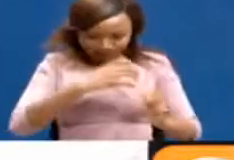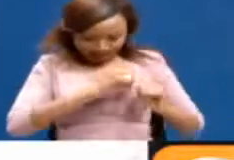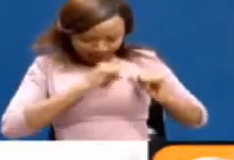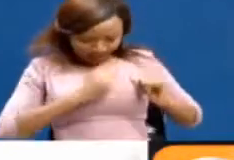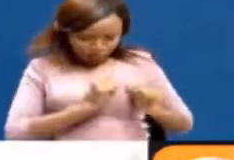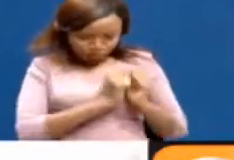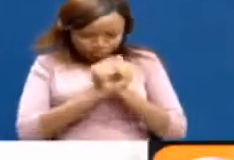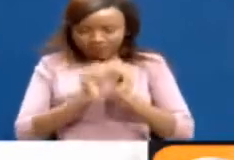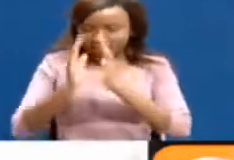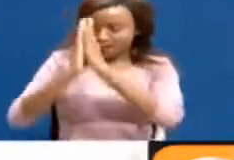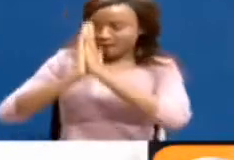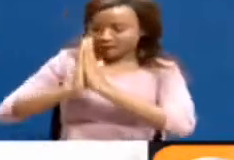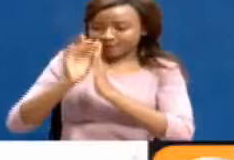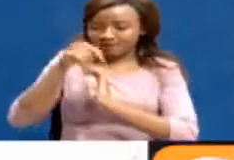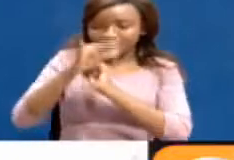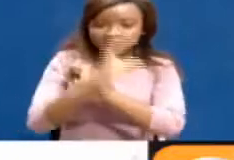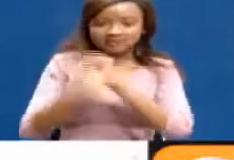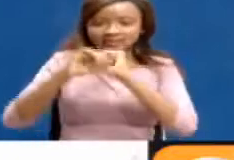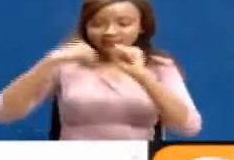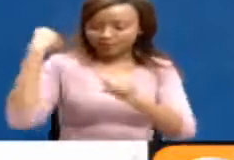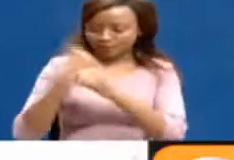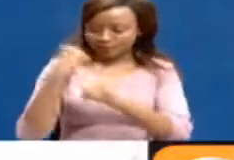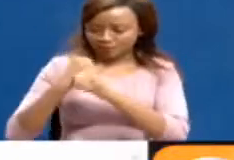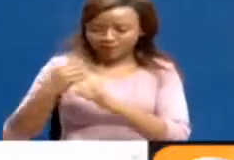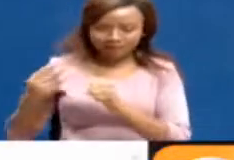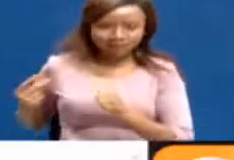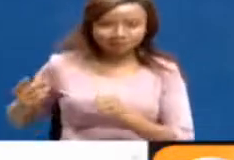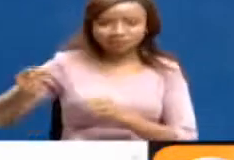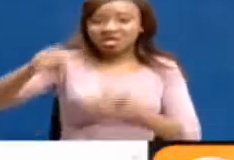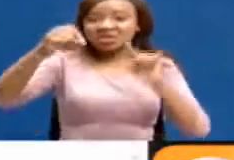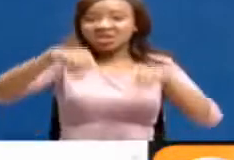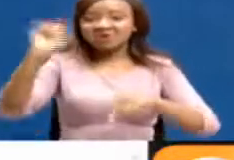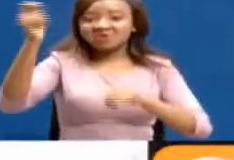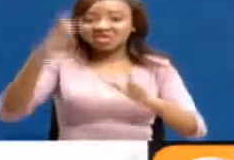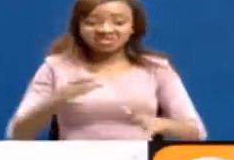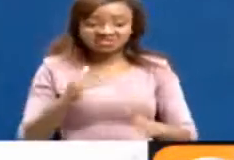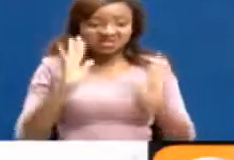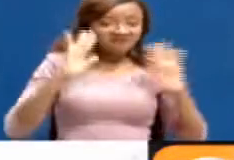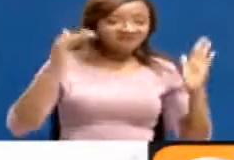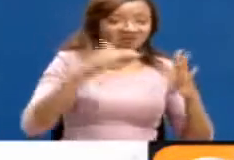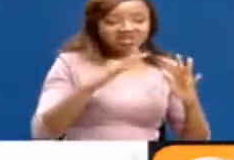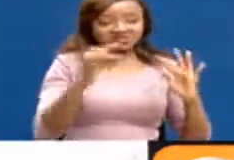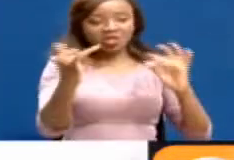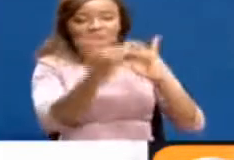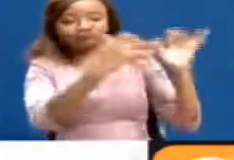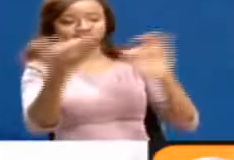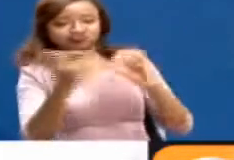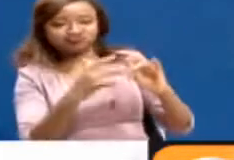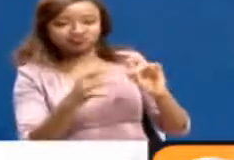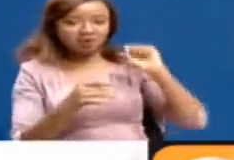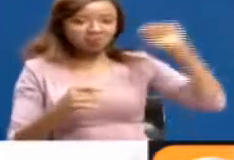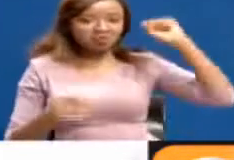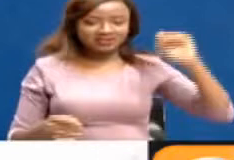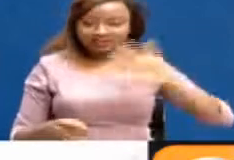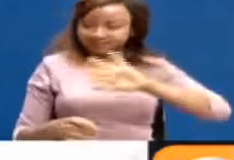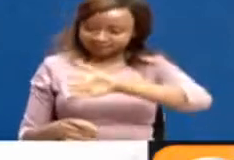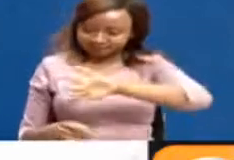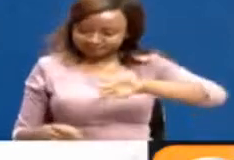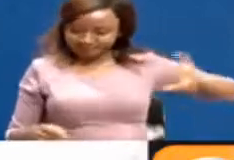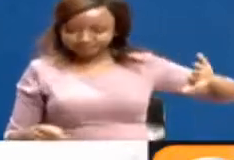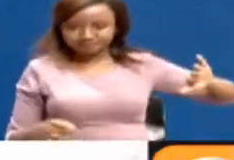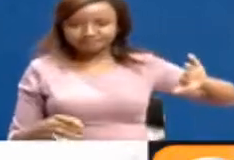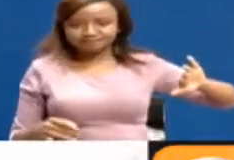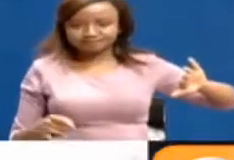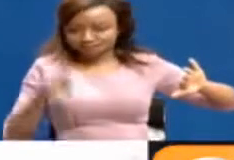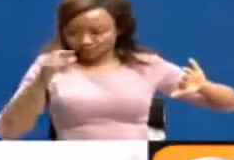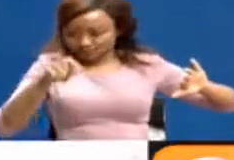for this country, and do our work. Kenyans don't care today about those wrangles. I hope they don't, and I know